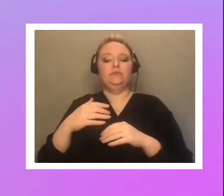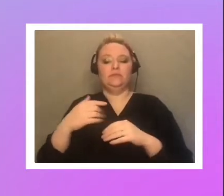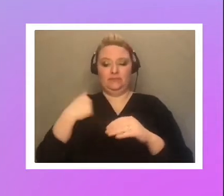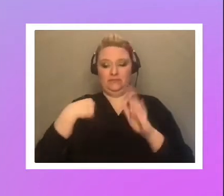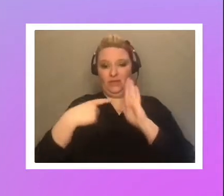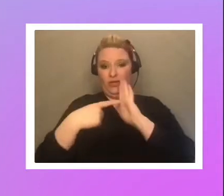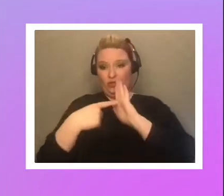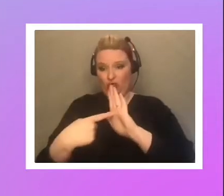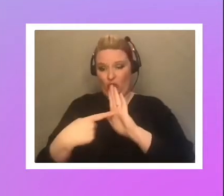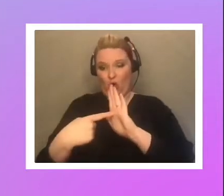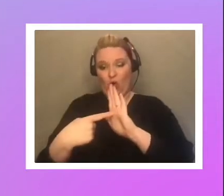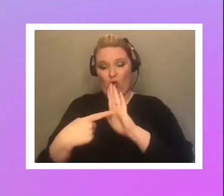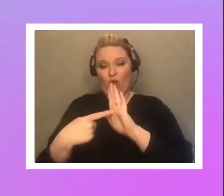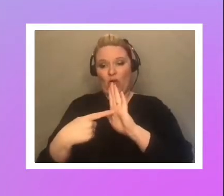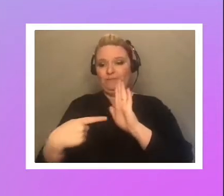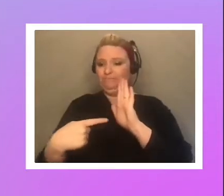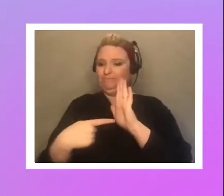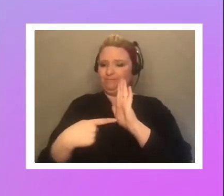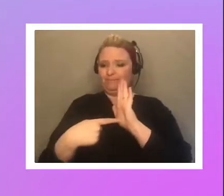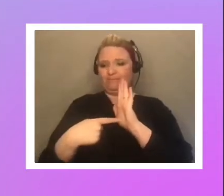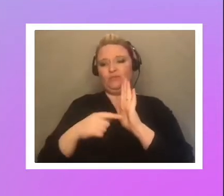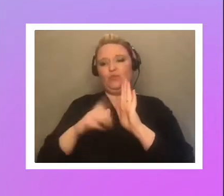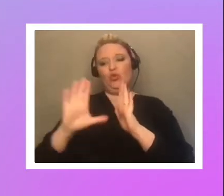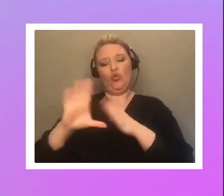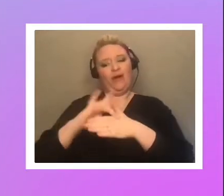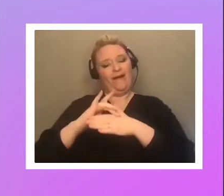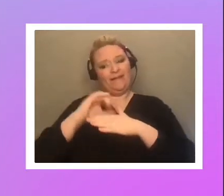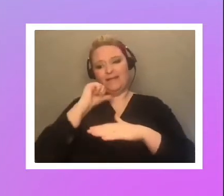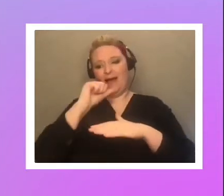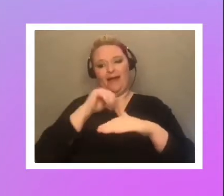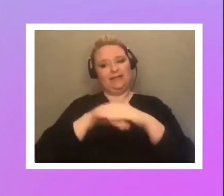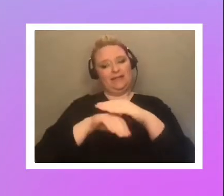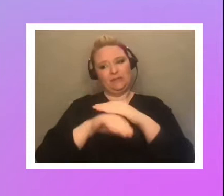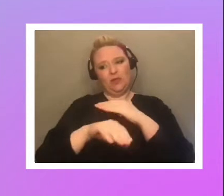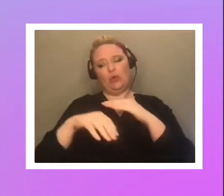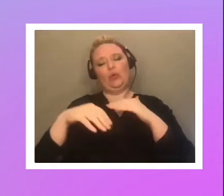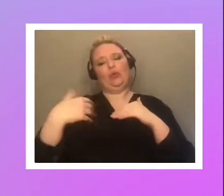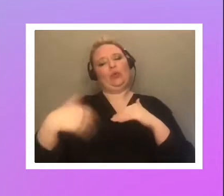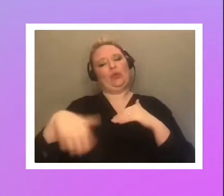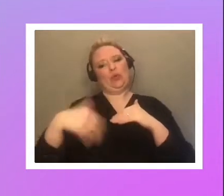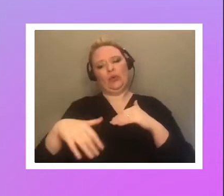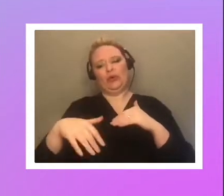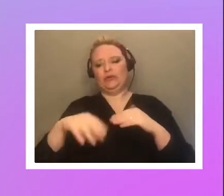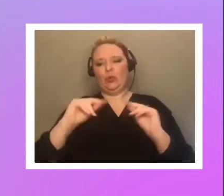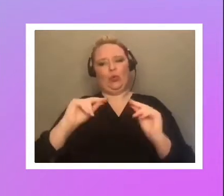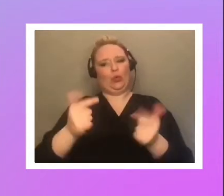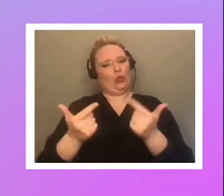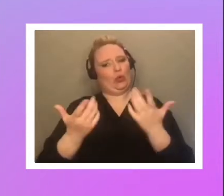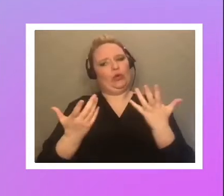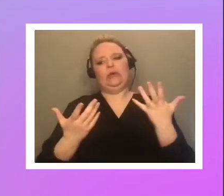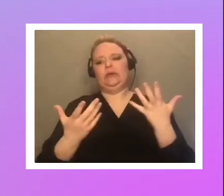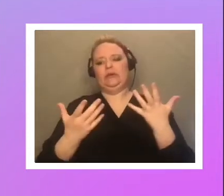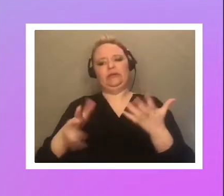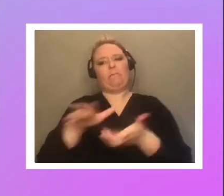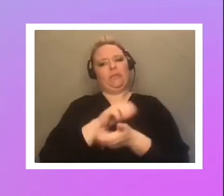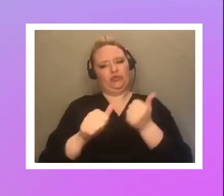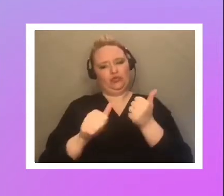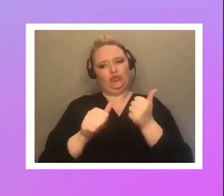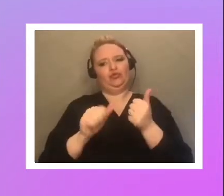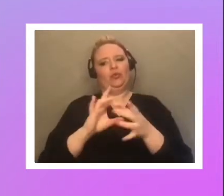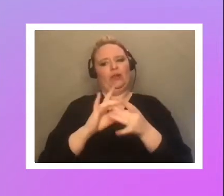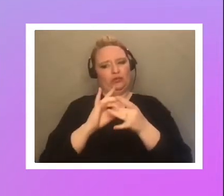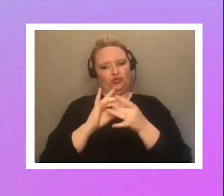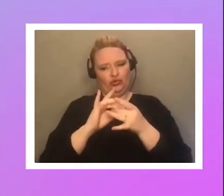them how inaccessible content hurts. I would encourage you